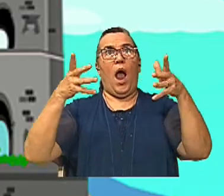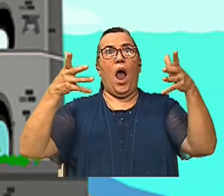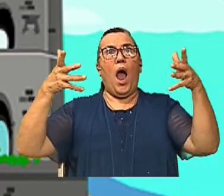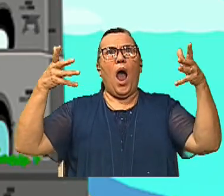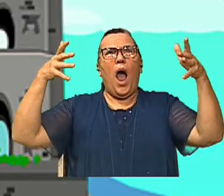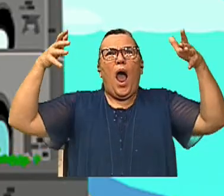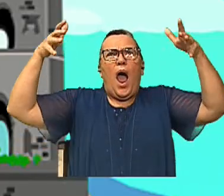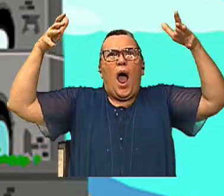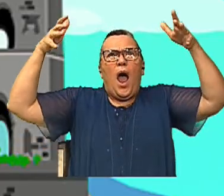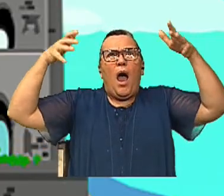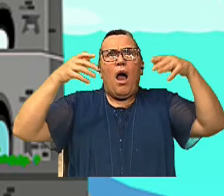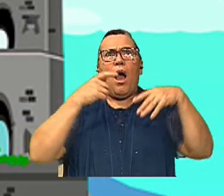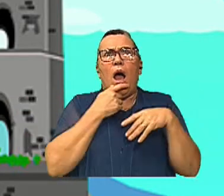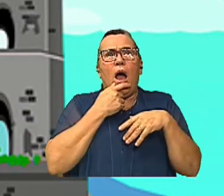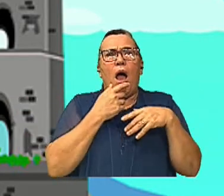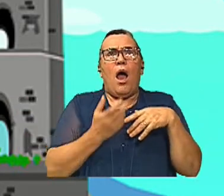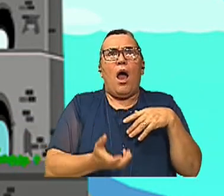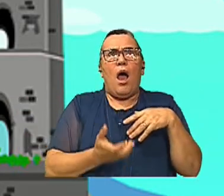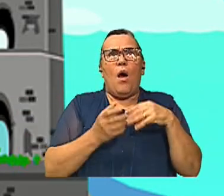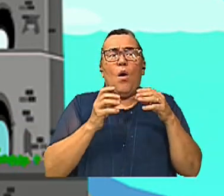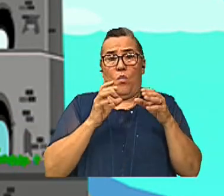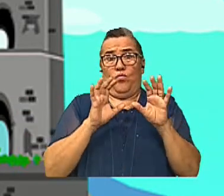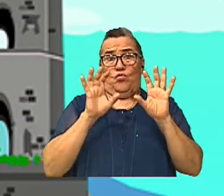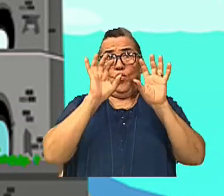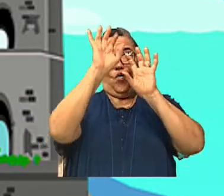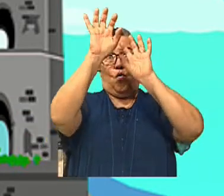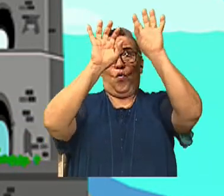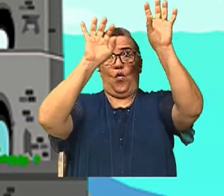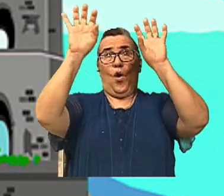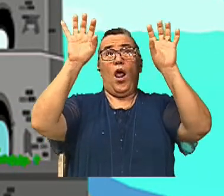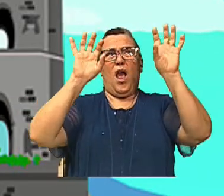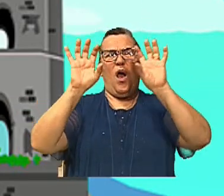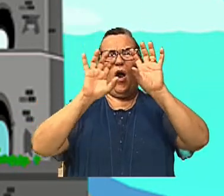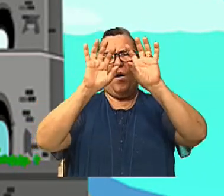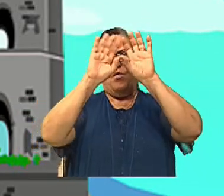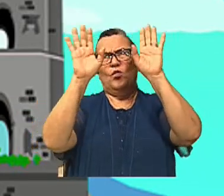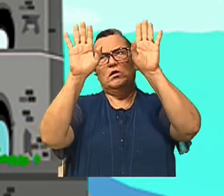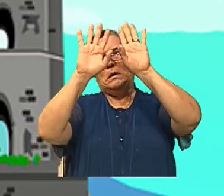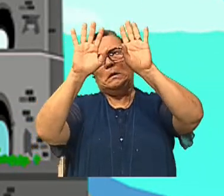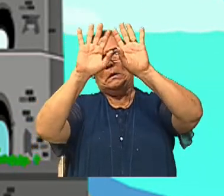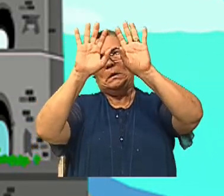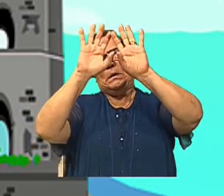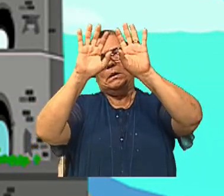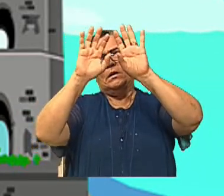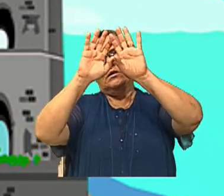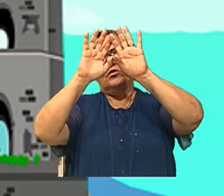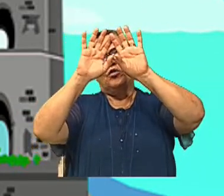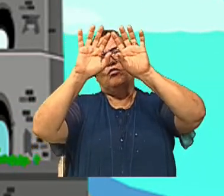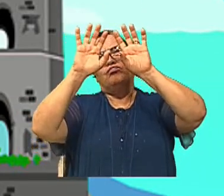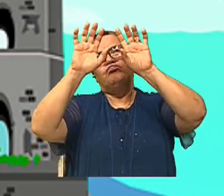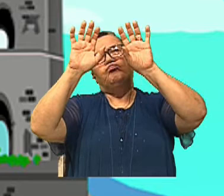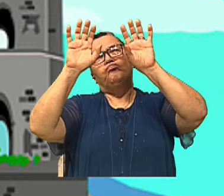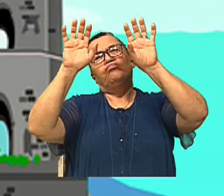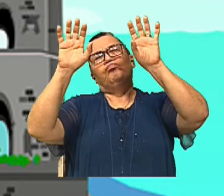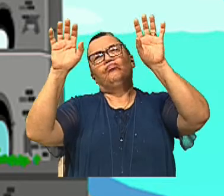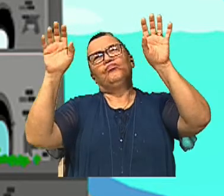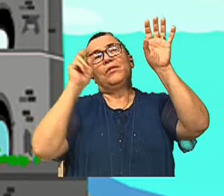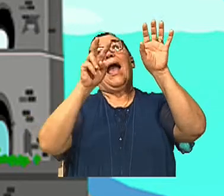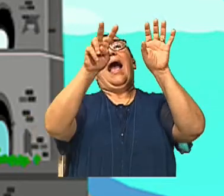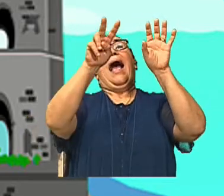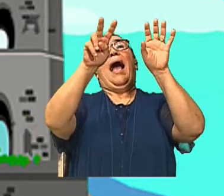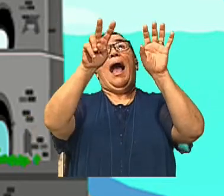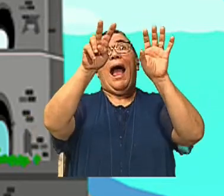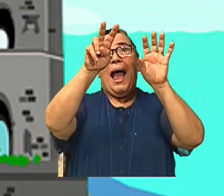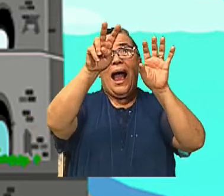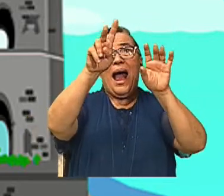size. It was cloudy while they were there, and Lauren was only able to see the volcano